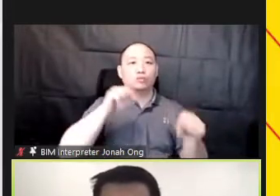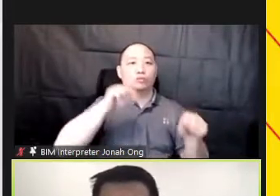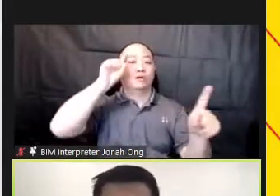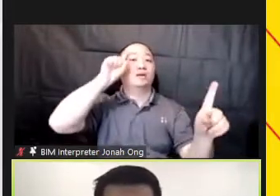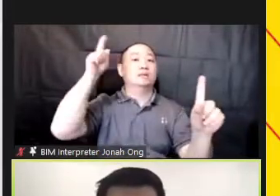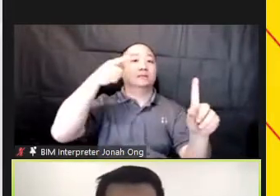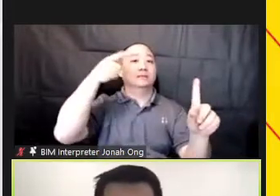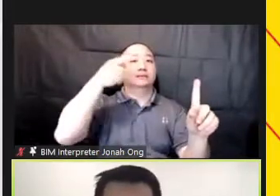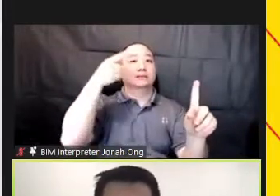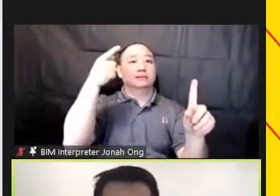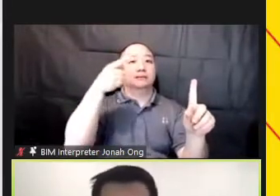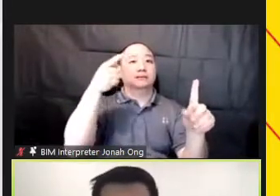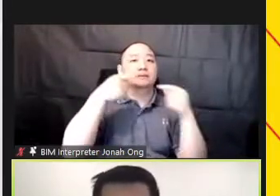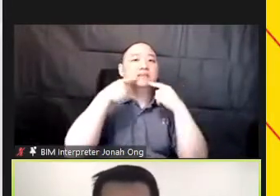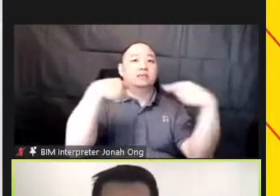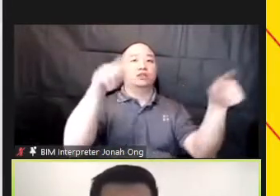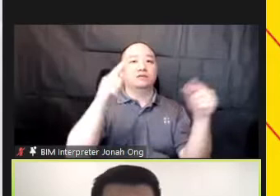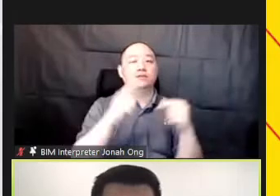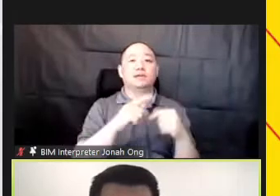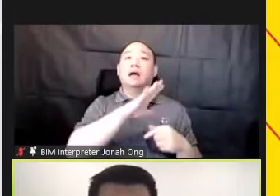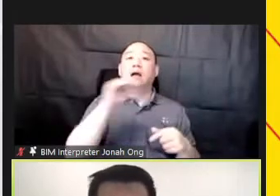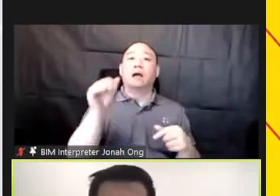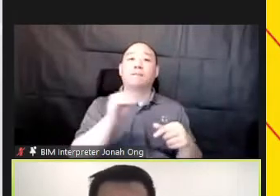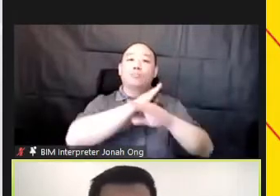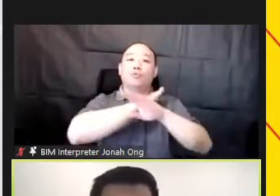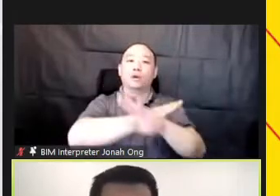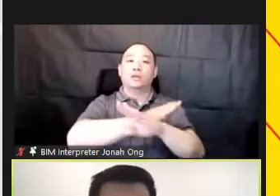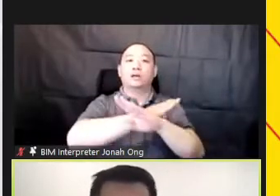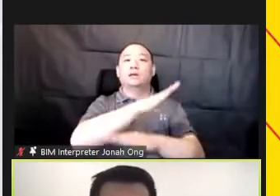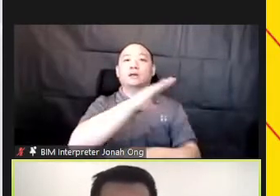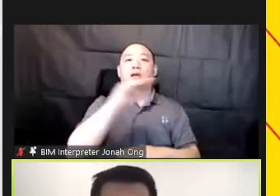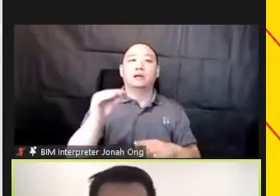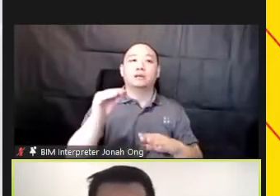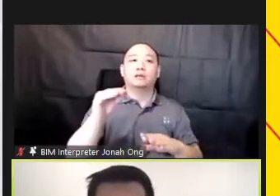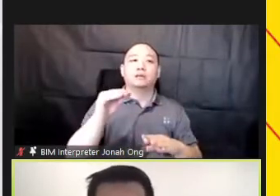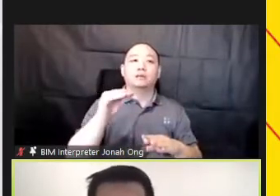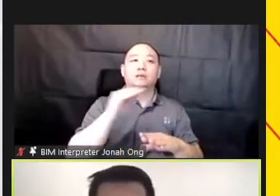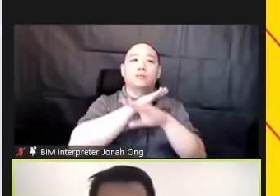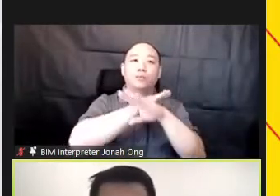needed to protect and ensure that diversity thrives in Malaysia,